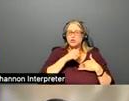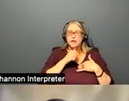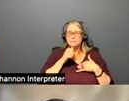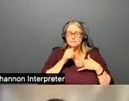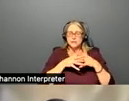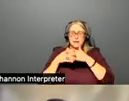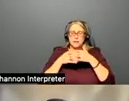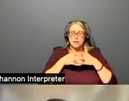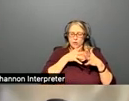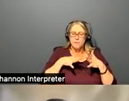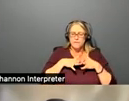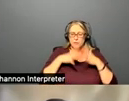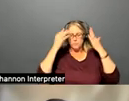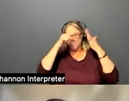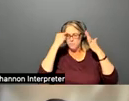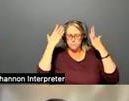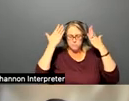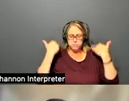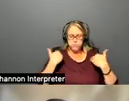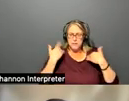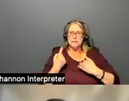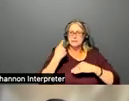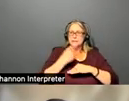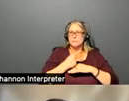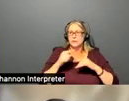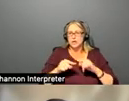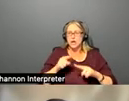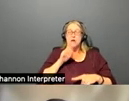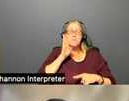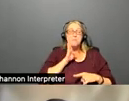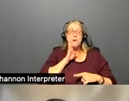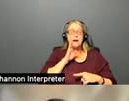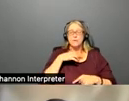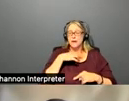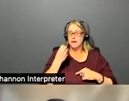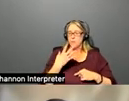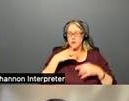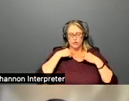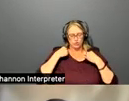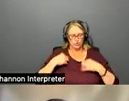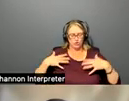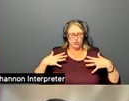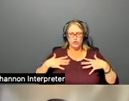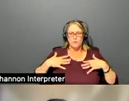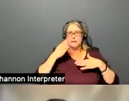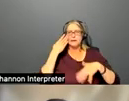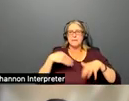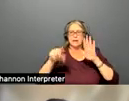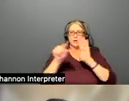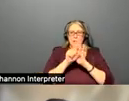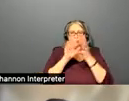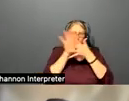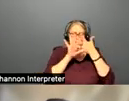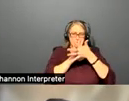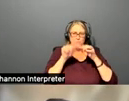I have long black hair. Today I'm wearing a brown and white shirt. My background is blurred, but I